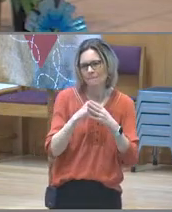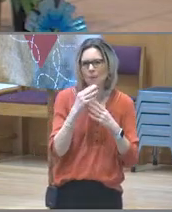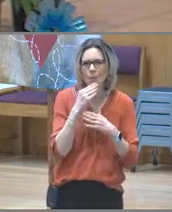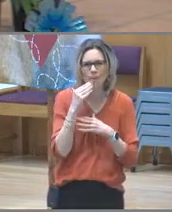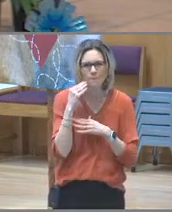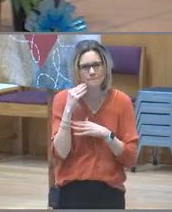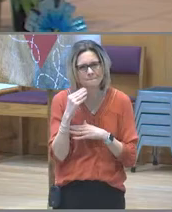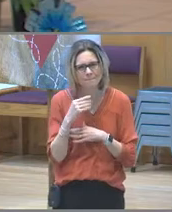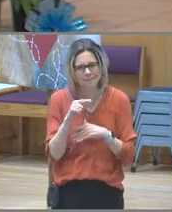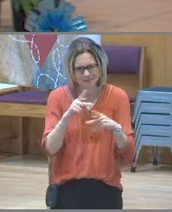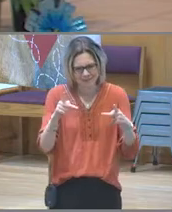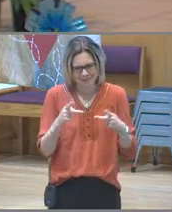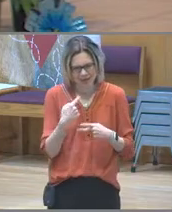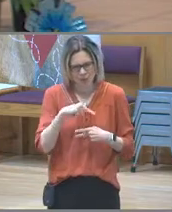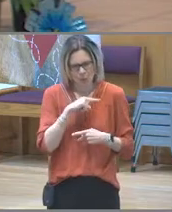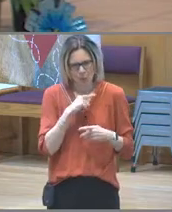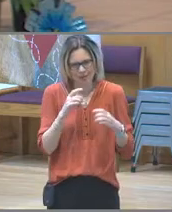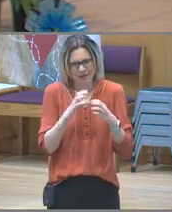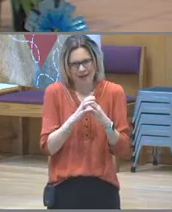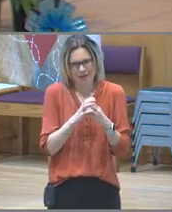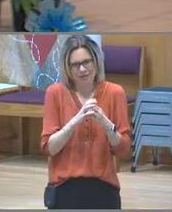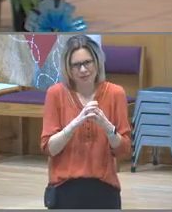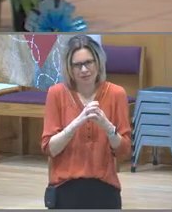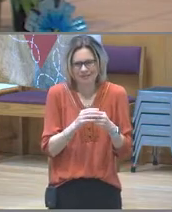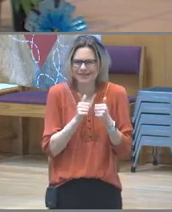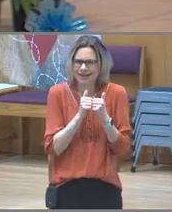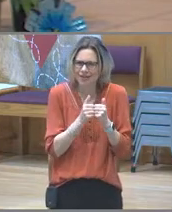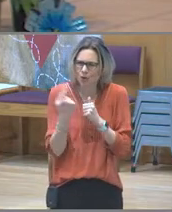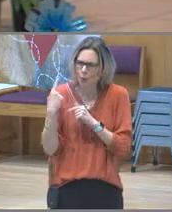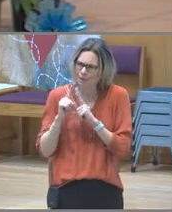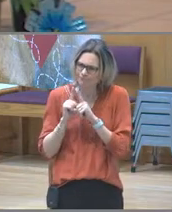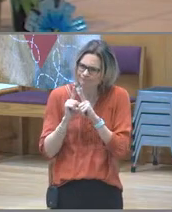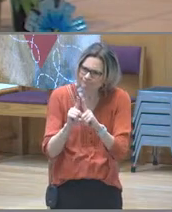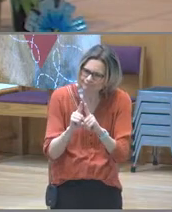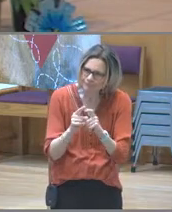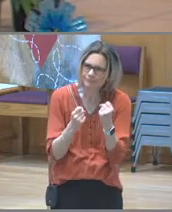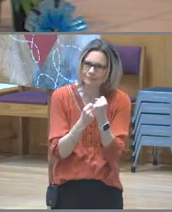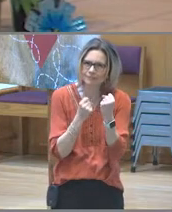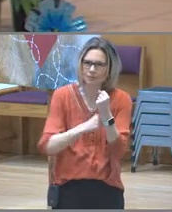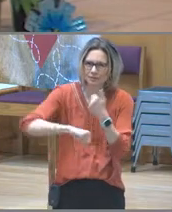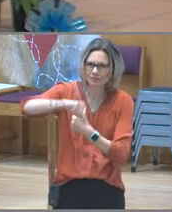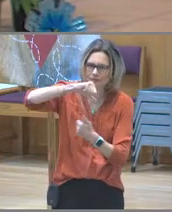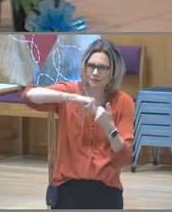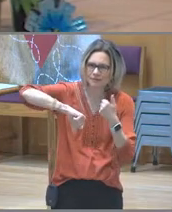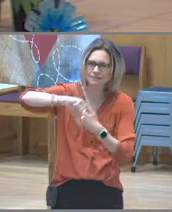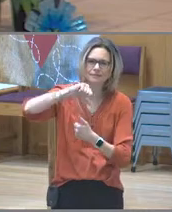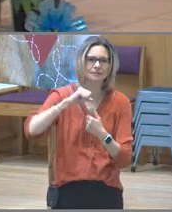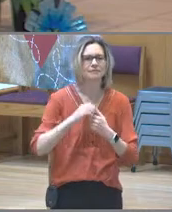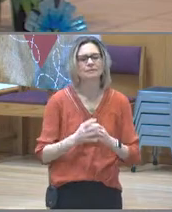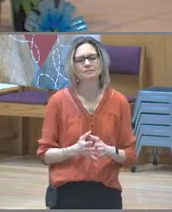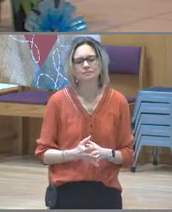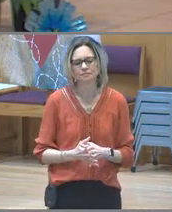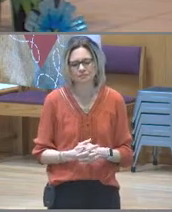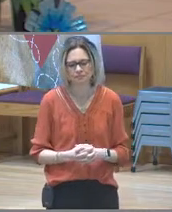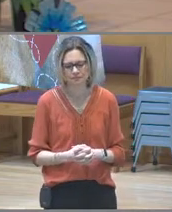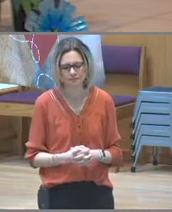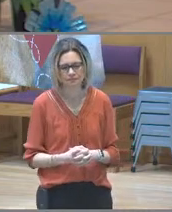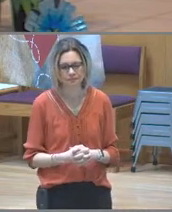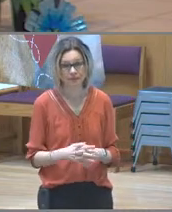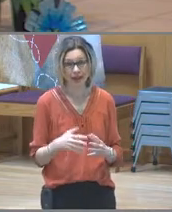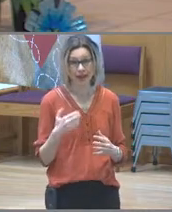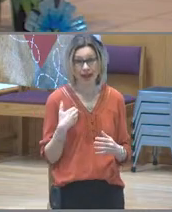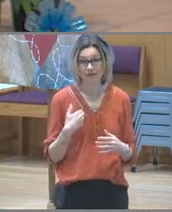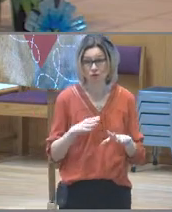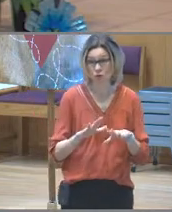are gathered and we walk with each other and we support one another. For those who have children,